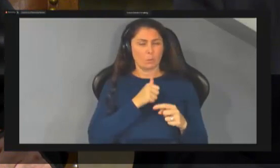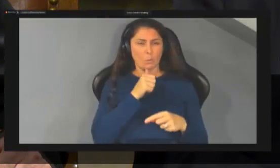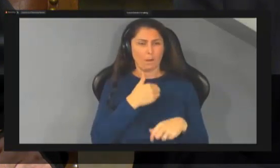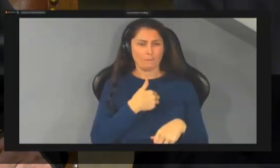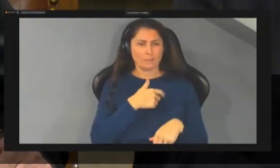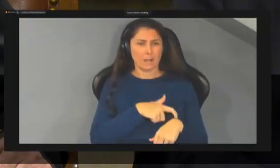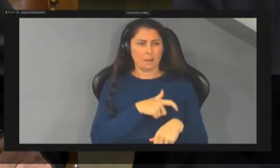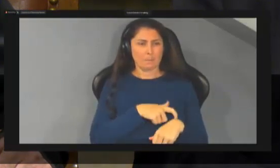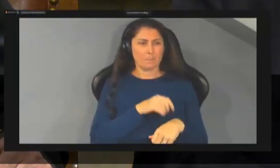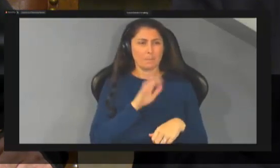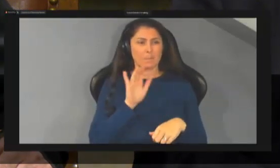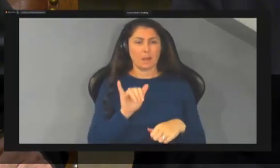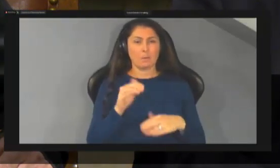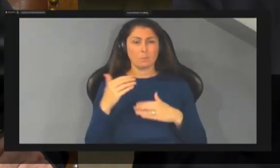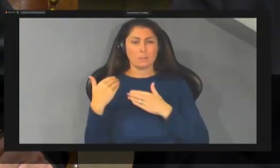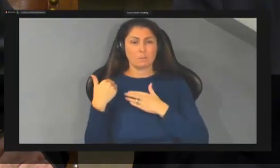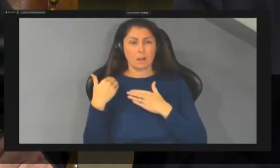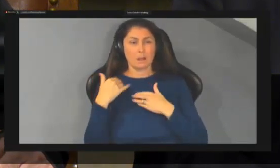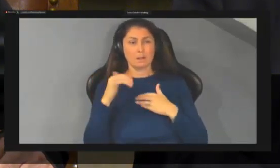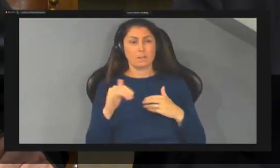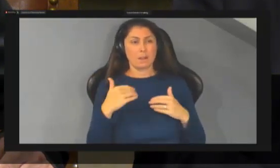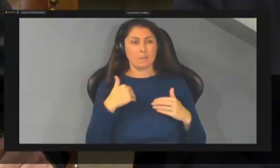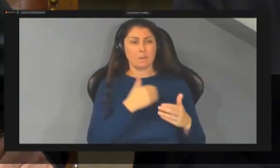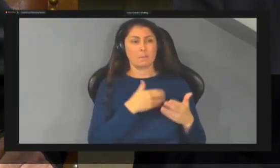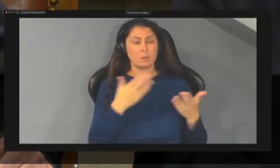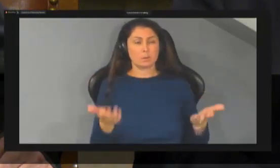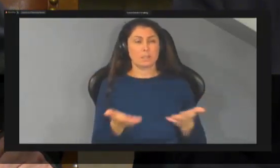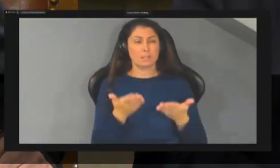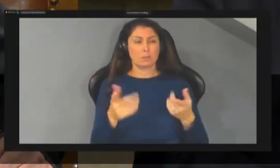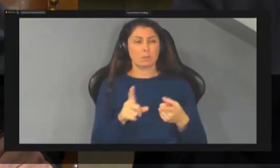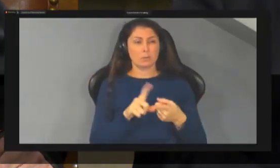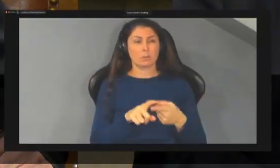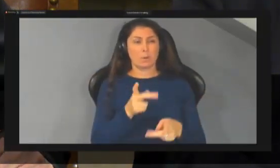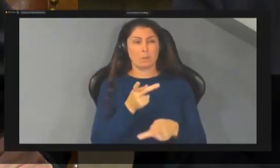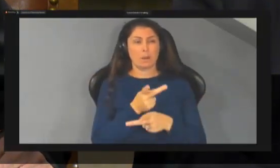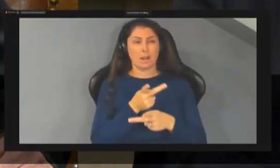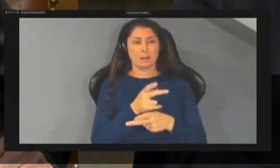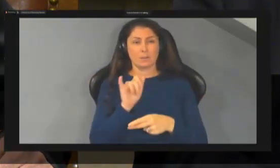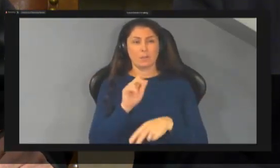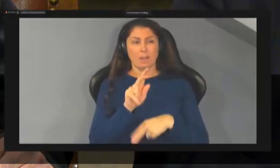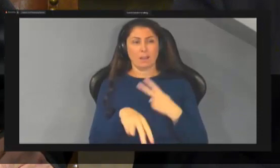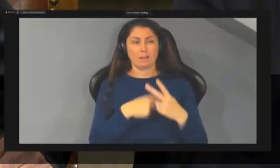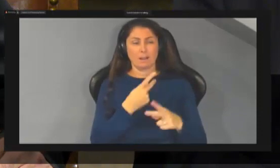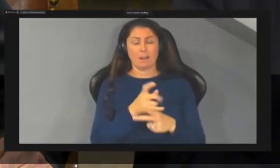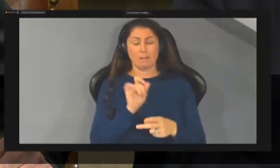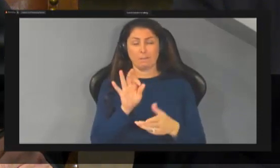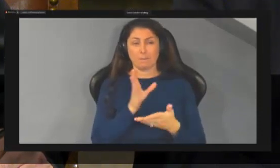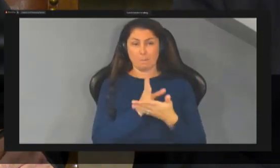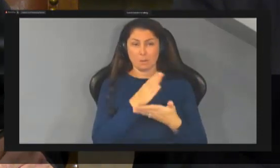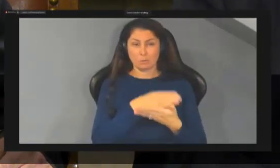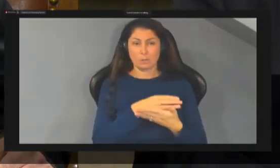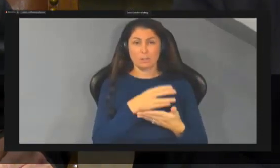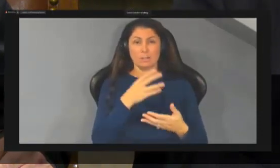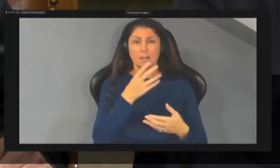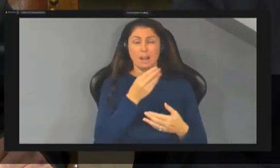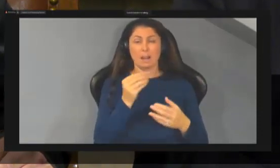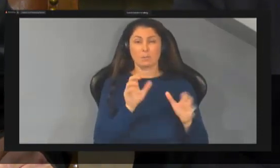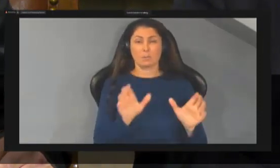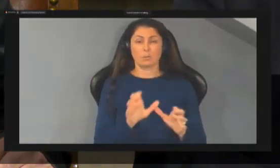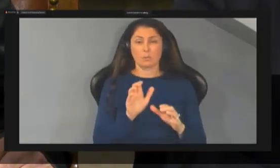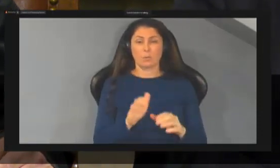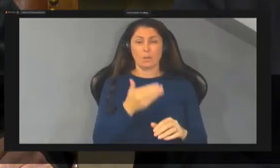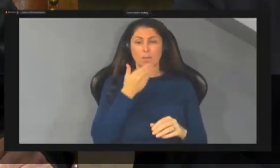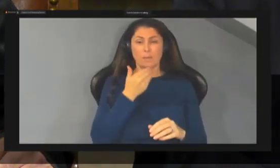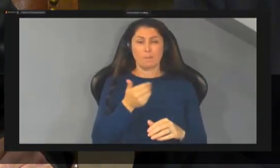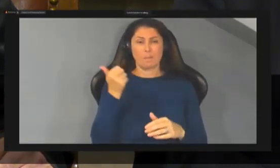The responsibility of the members here to manage that kind of a budget and to do it in the best